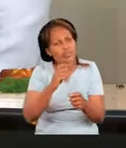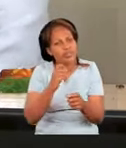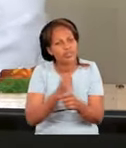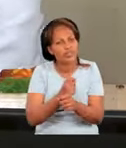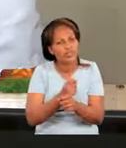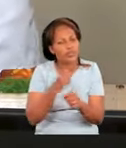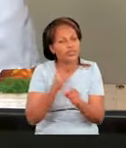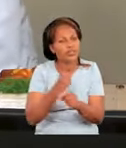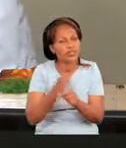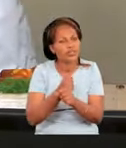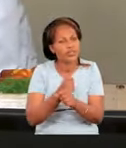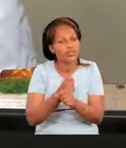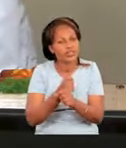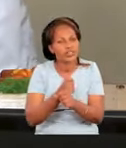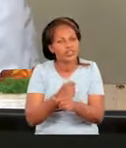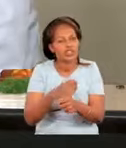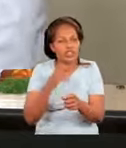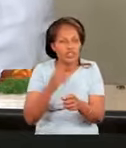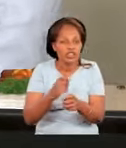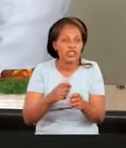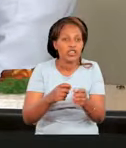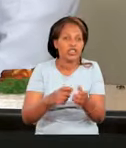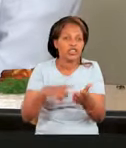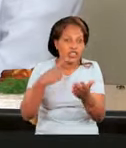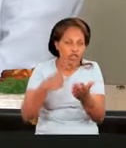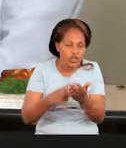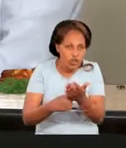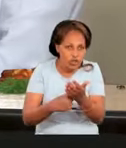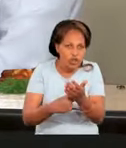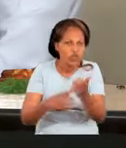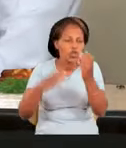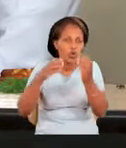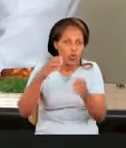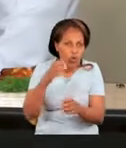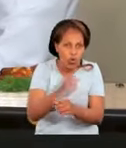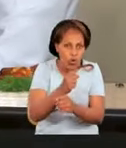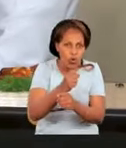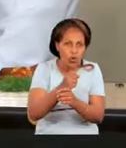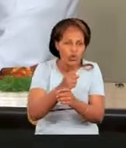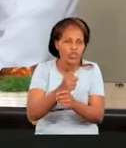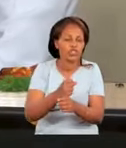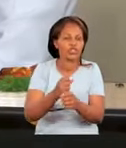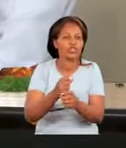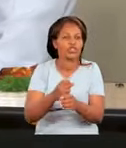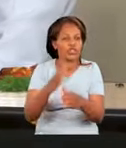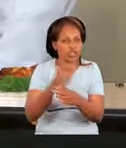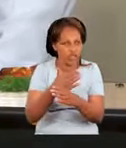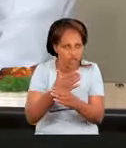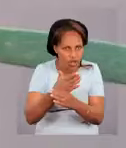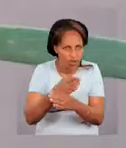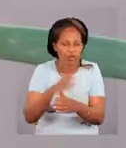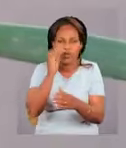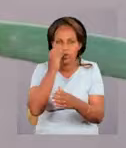sir. It holds the leaves, flowers, and fruit of a plant.